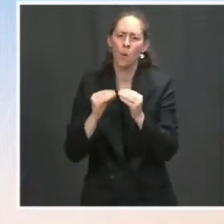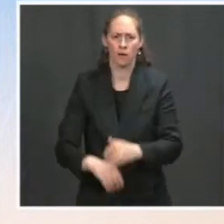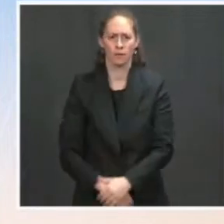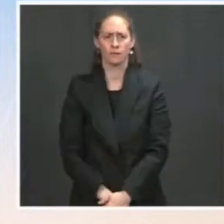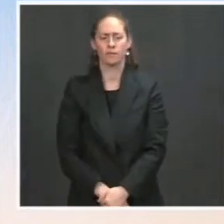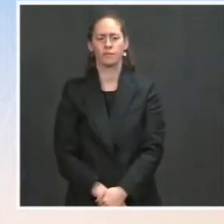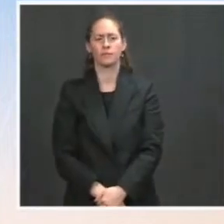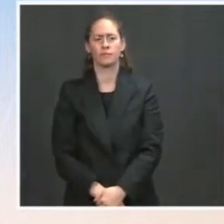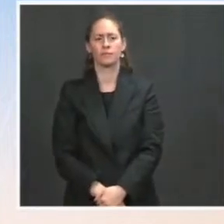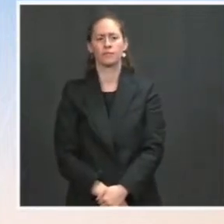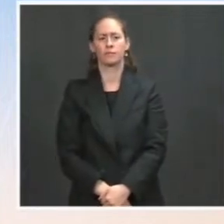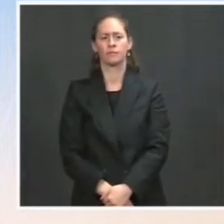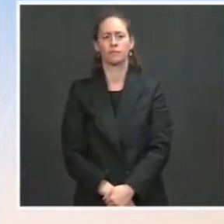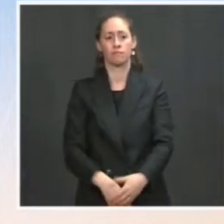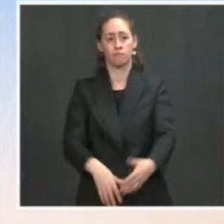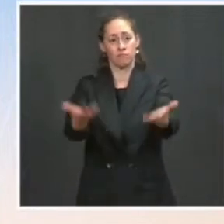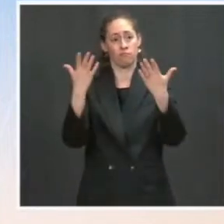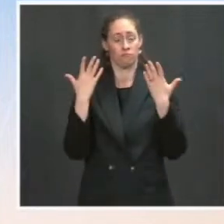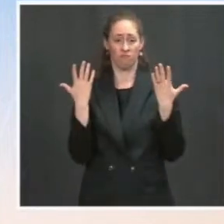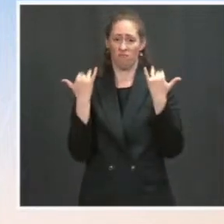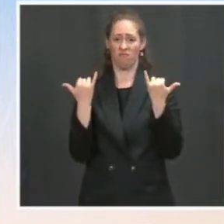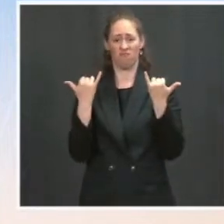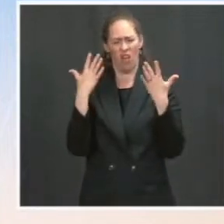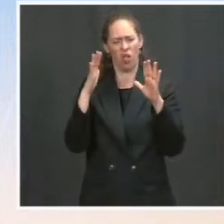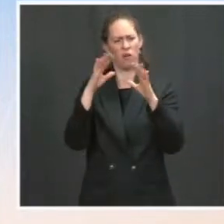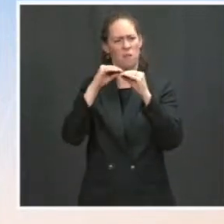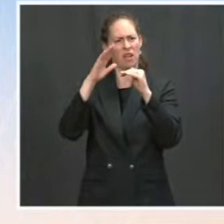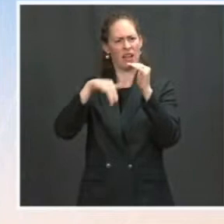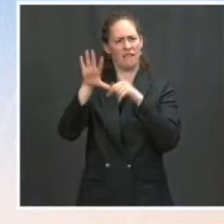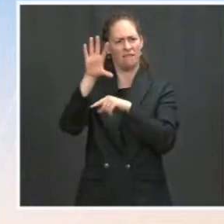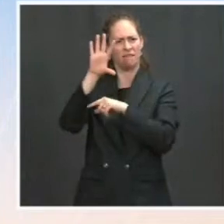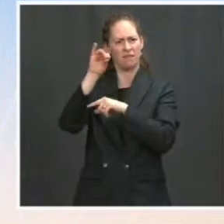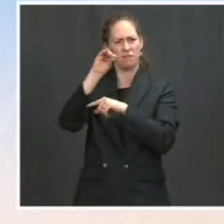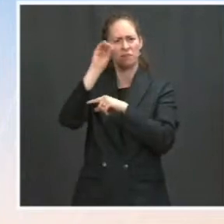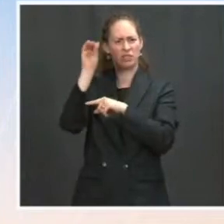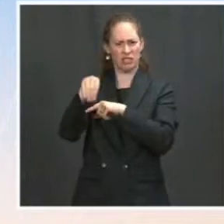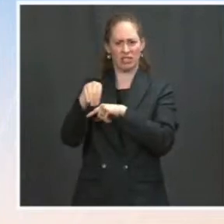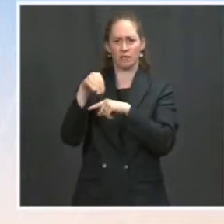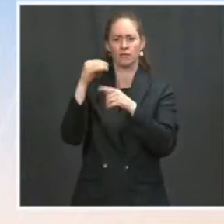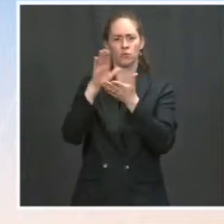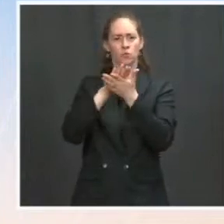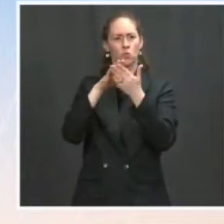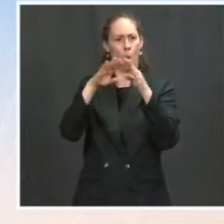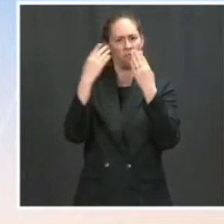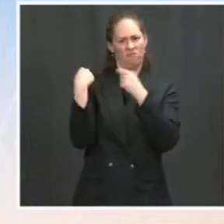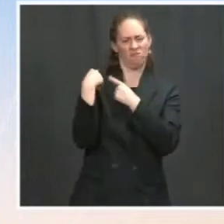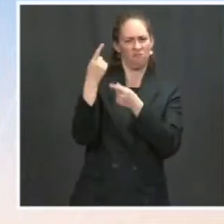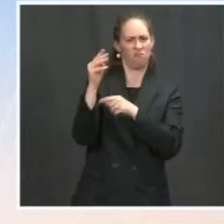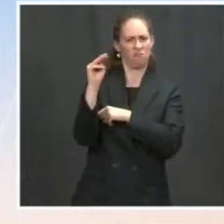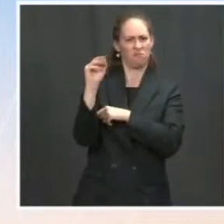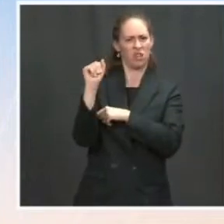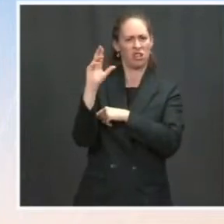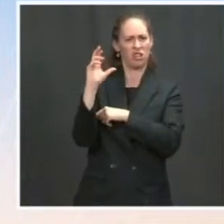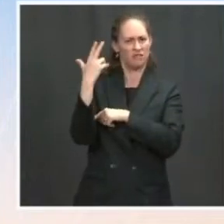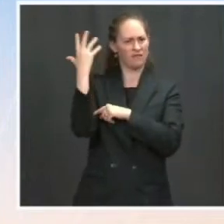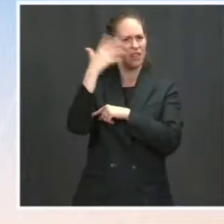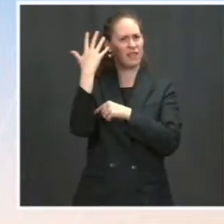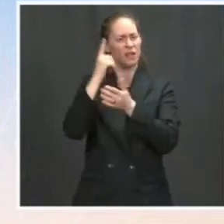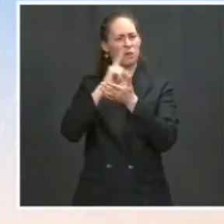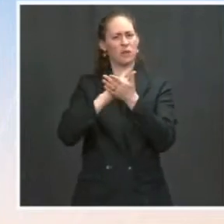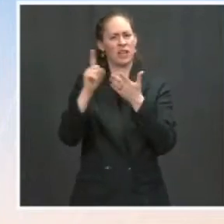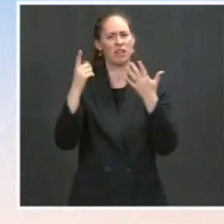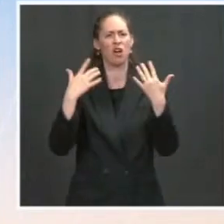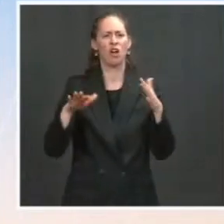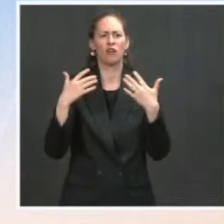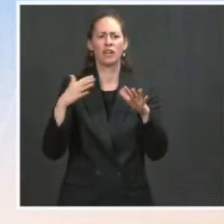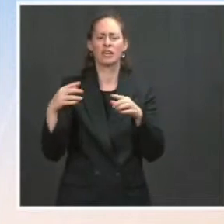5 days a week, and that data is from March. So we're actually seeing increasing numbers as schools receive the American Rescue Plan